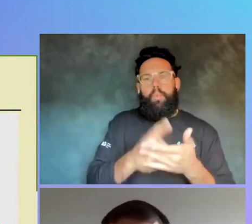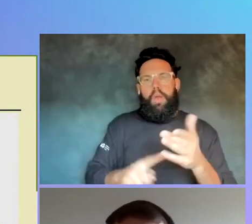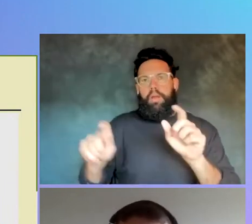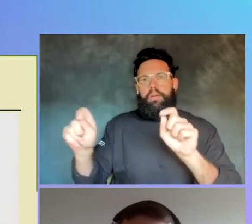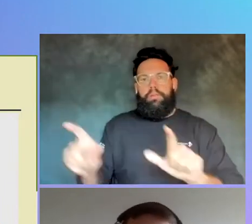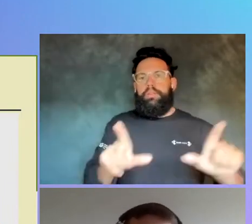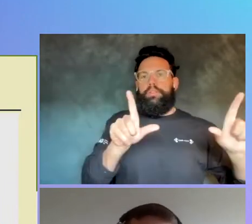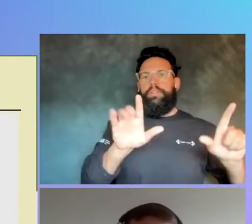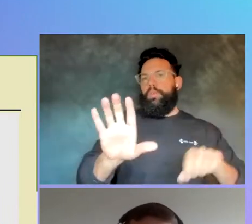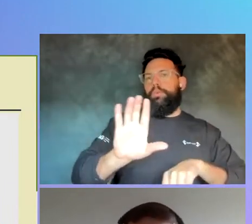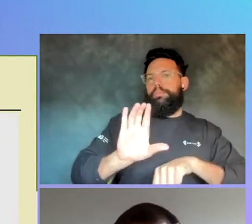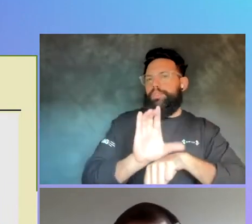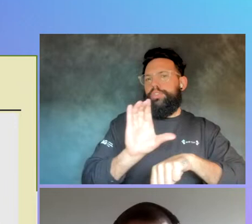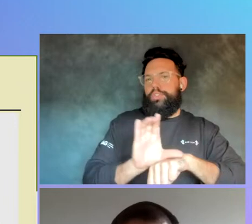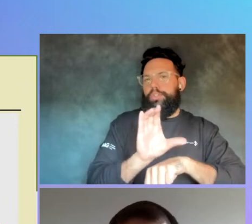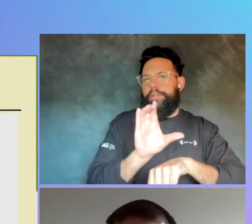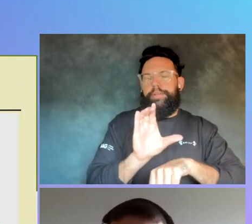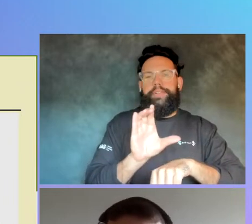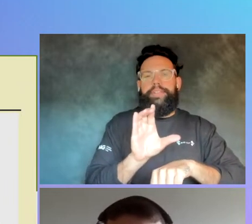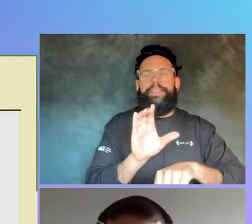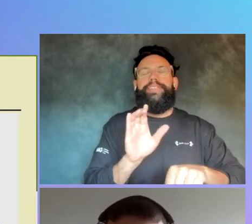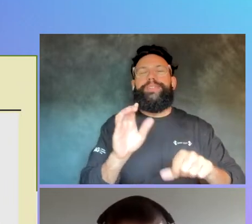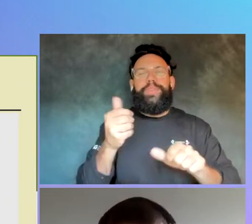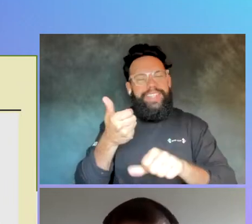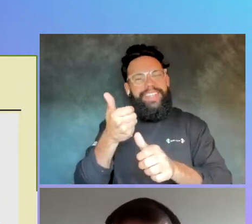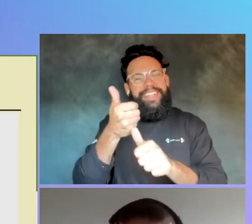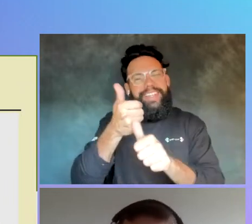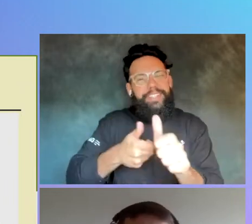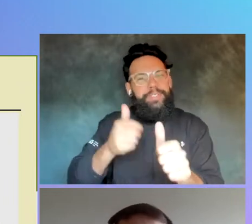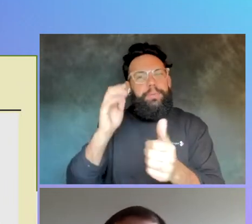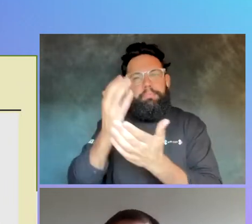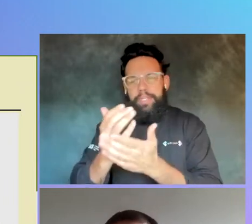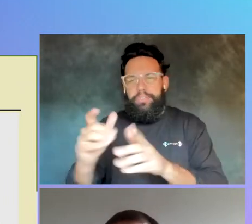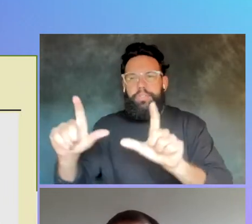them specifically because it is the same flow.